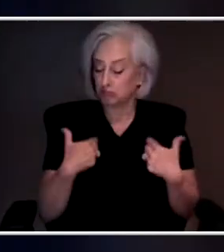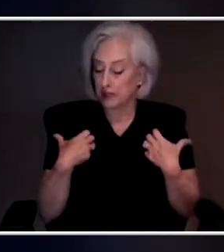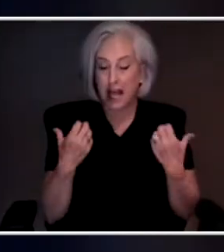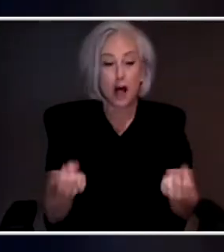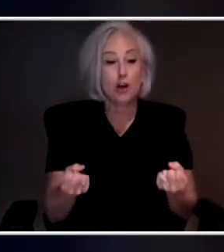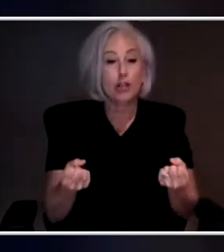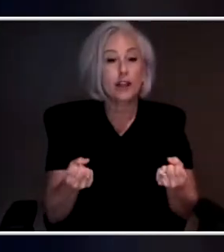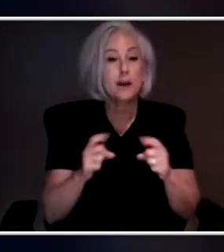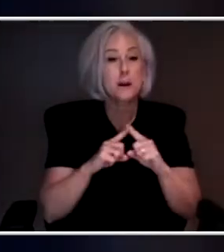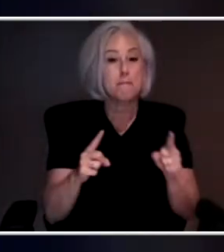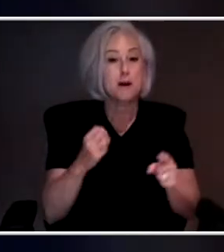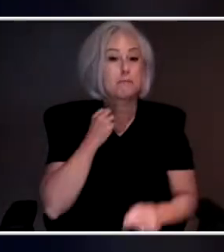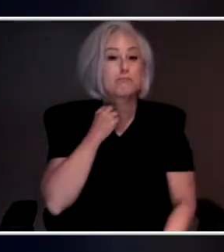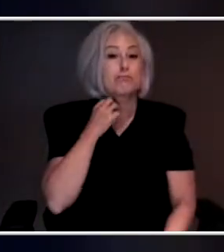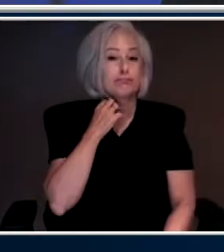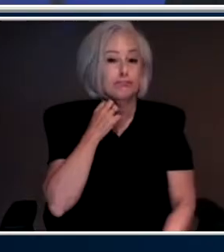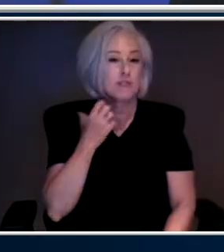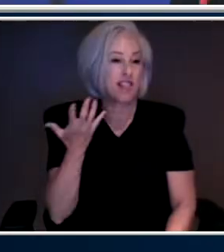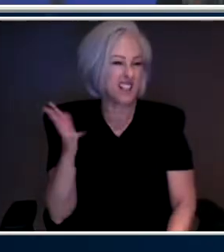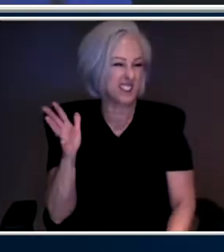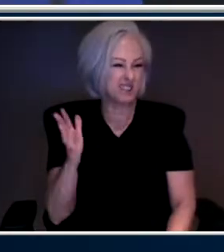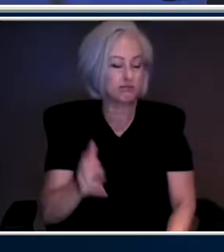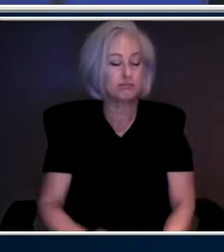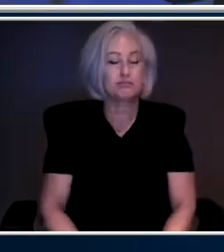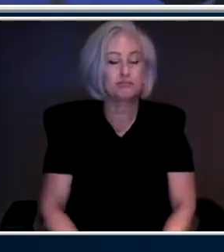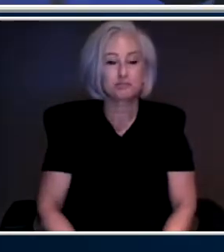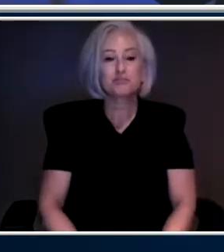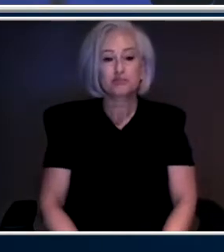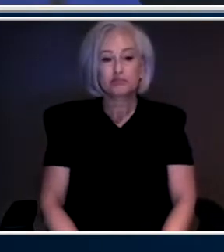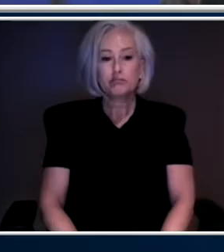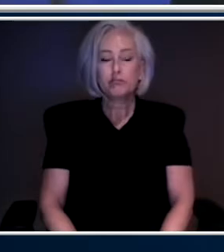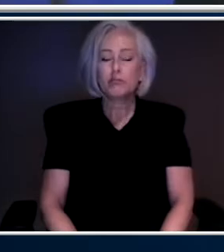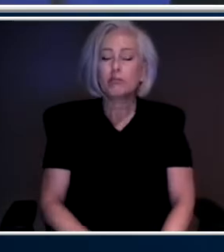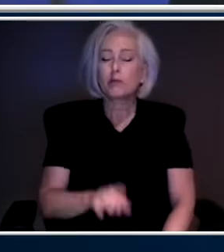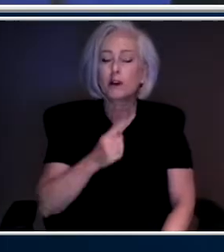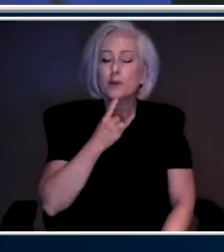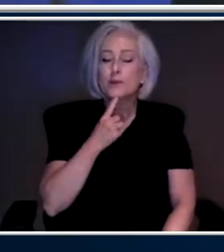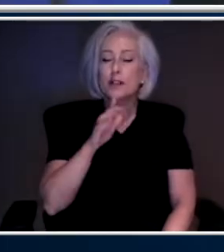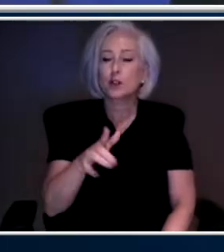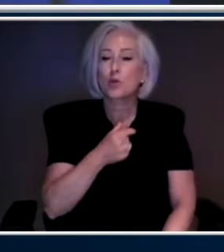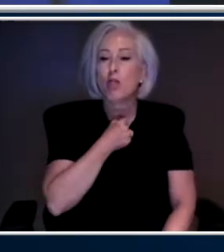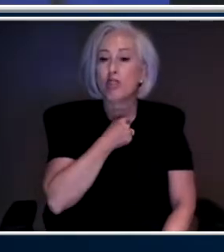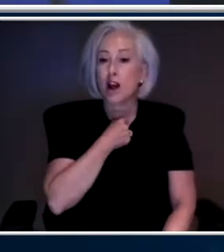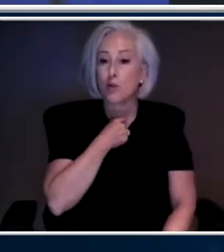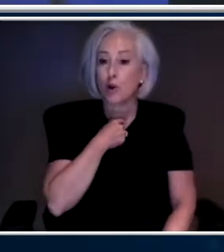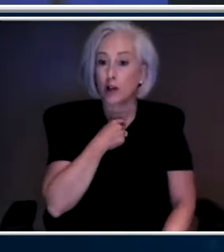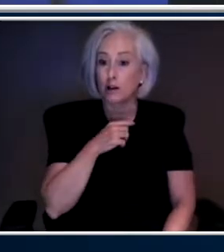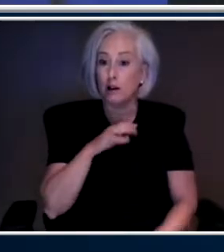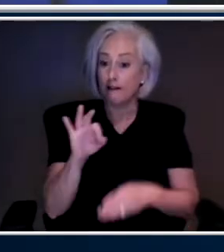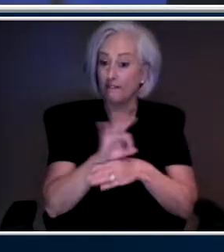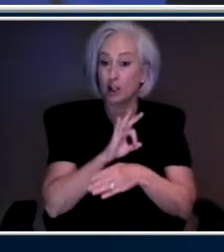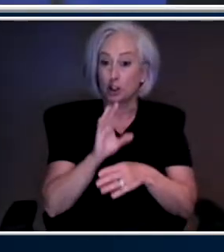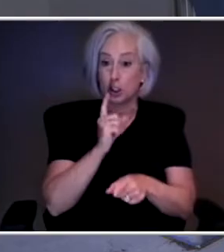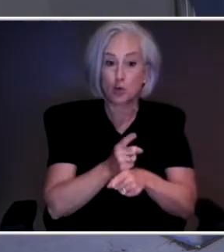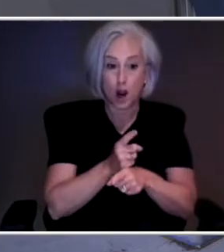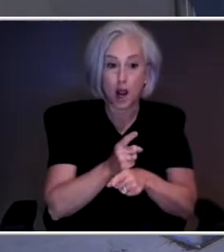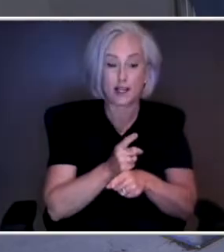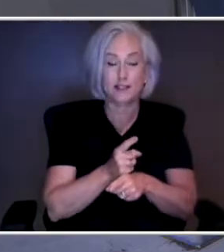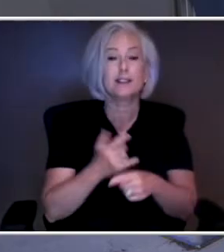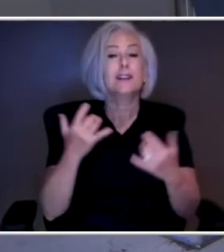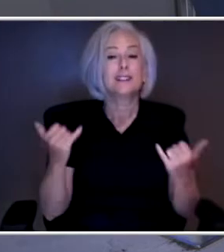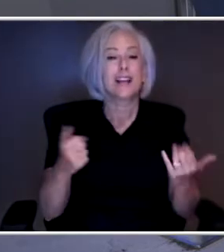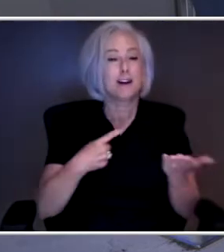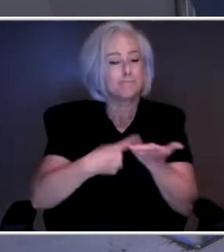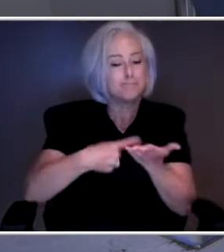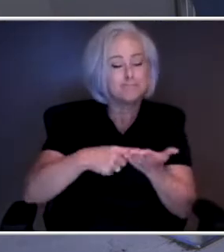just had a lump in my thyroid. Well, and you said your thyroid was doing what it's supposed to be doing. So I want to bring in Dr. Reeves because I want to have